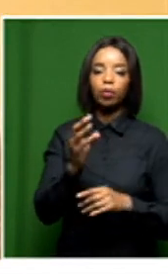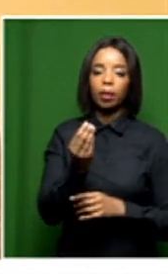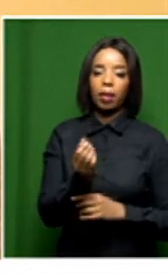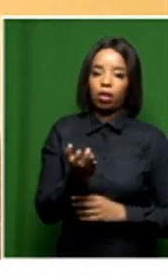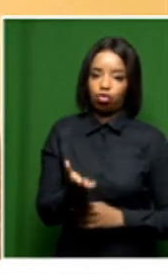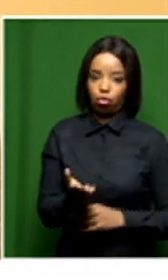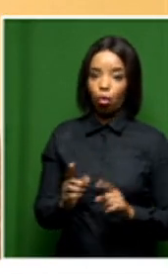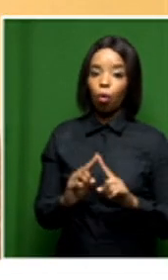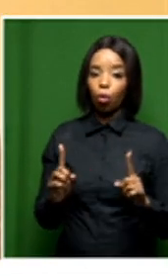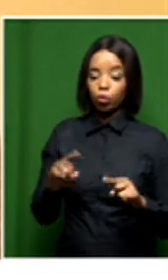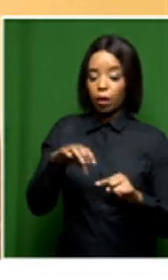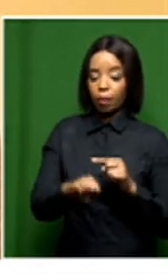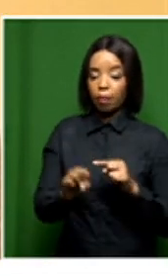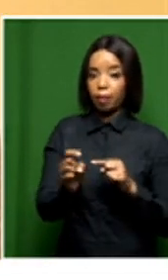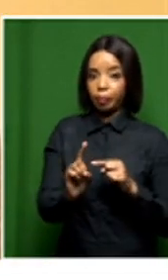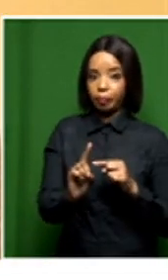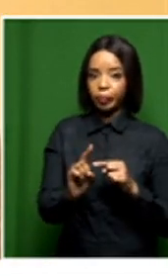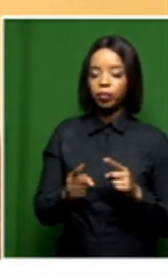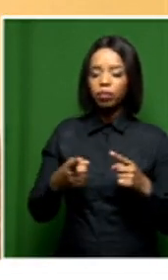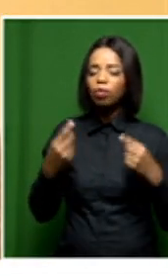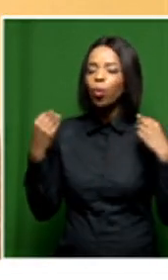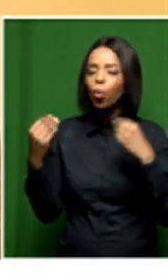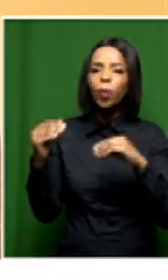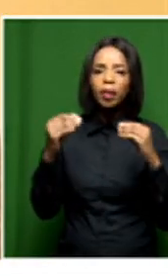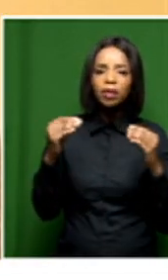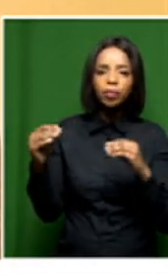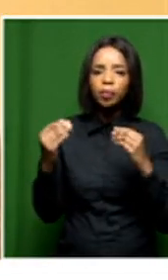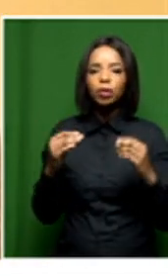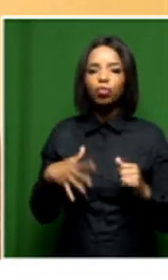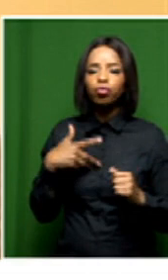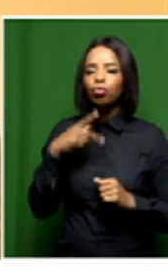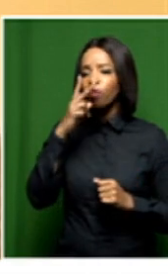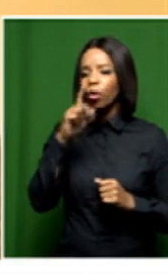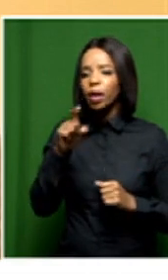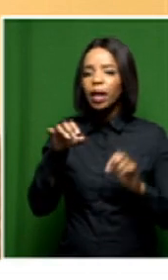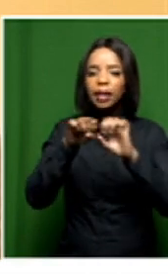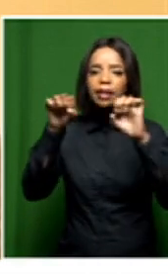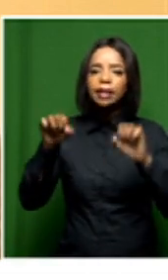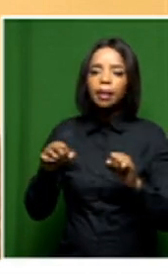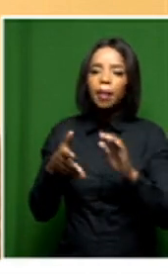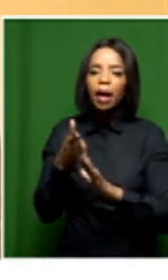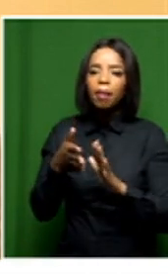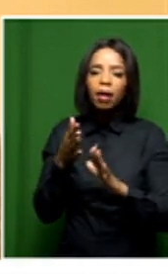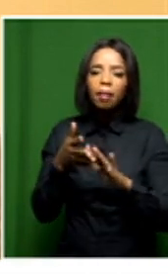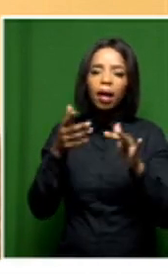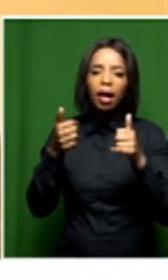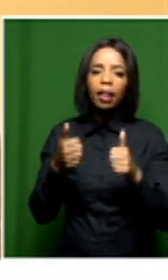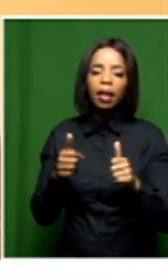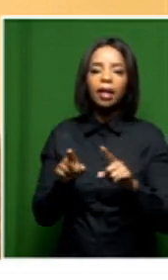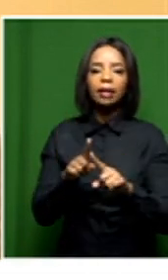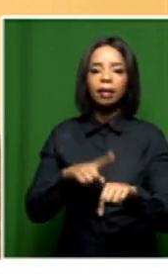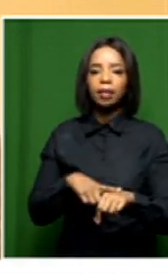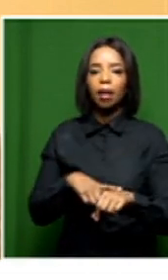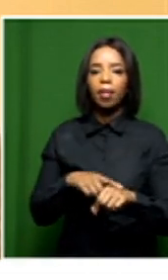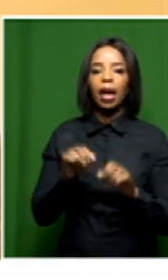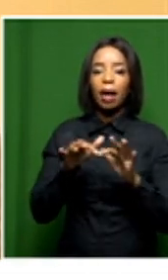is that when you are busy trying to make sure that systems are in place, when you are busy trying to make sure that we have as many people as possible